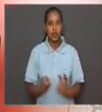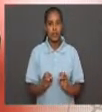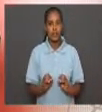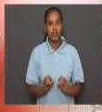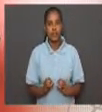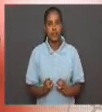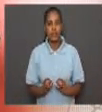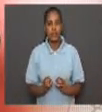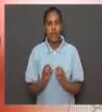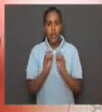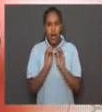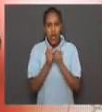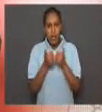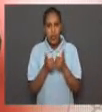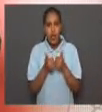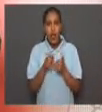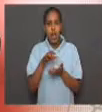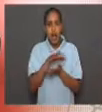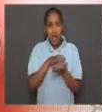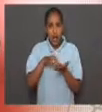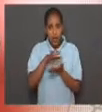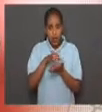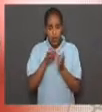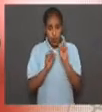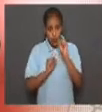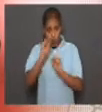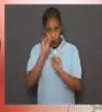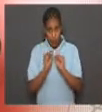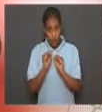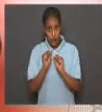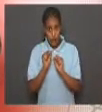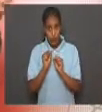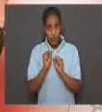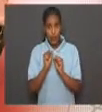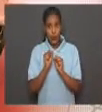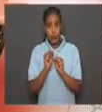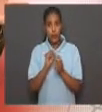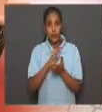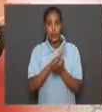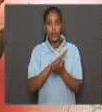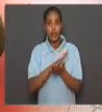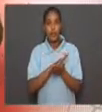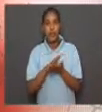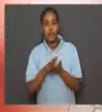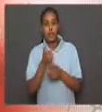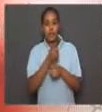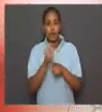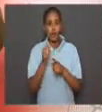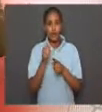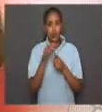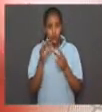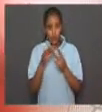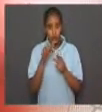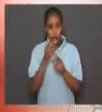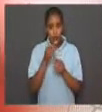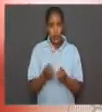Students, how does an alloy compare to its parent metals? Choose the